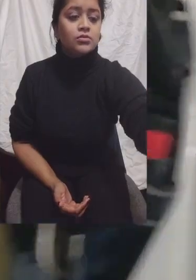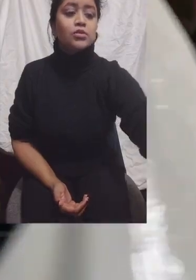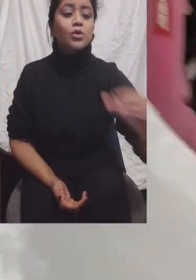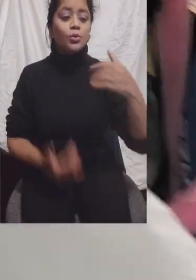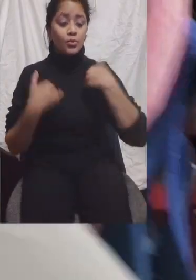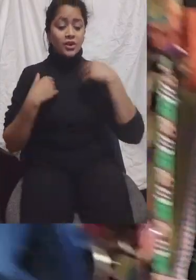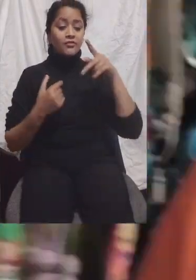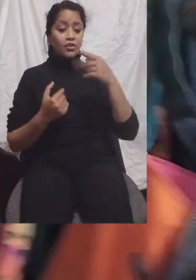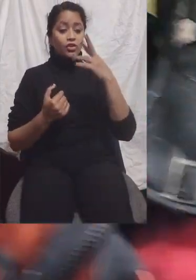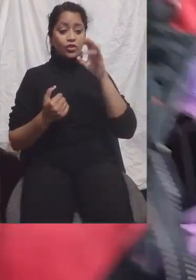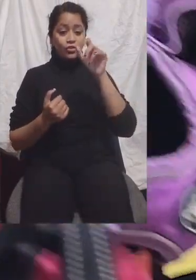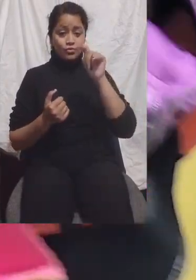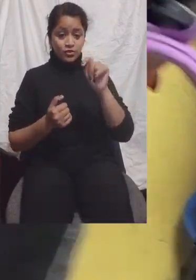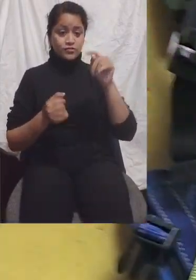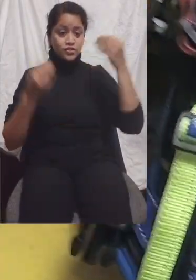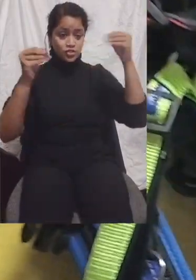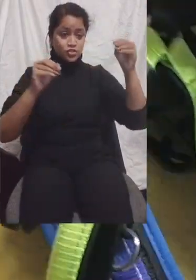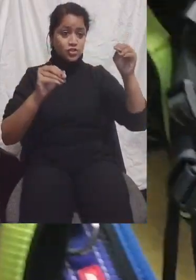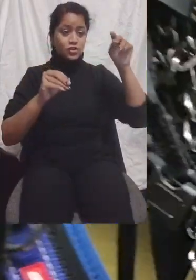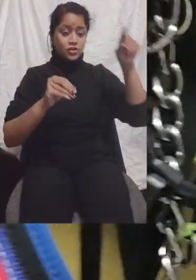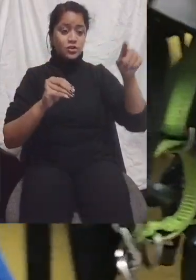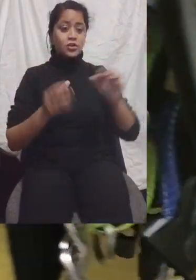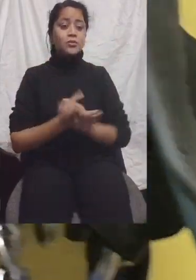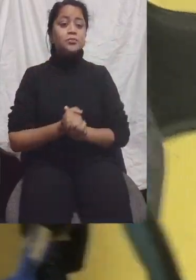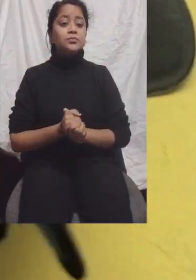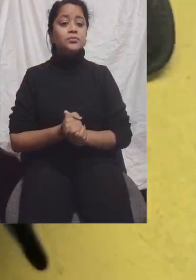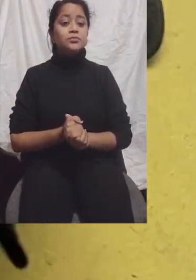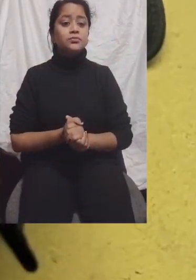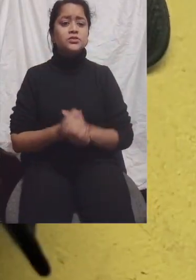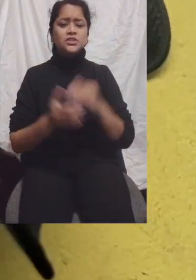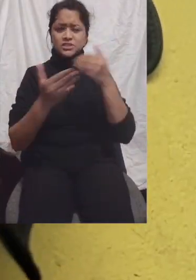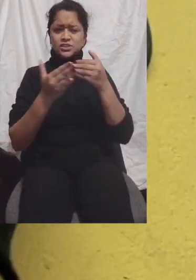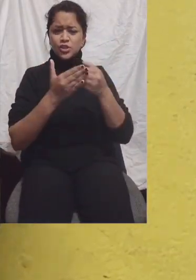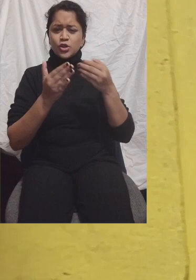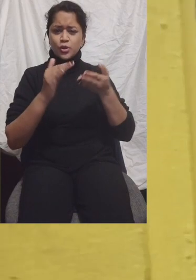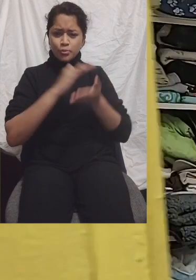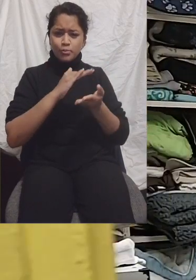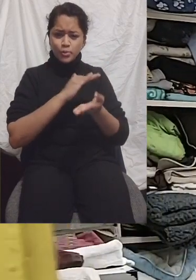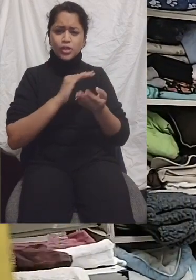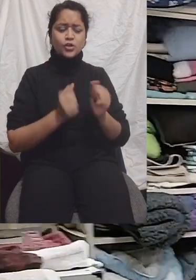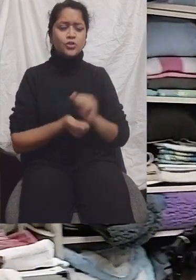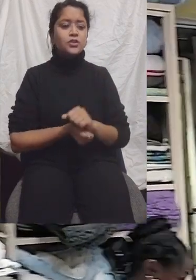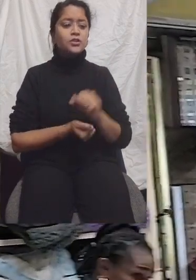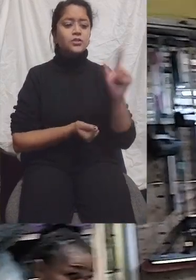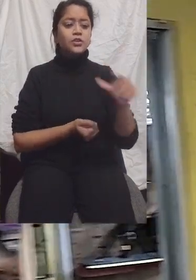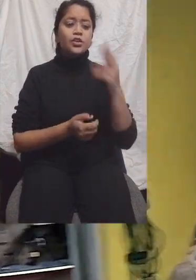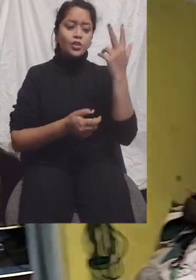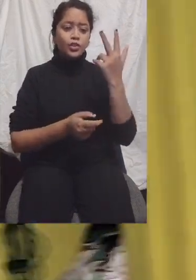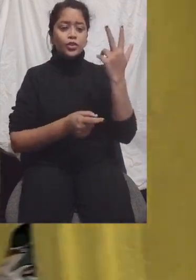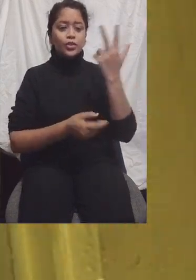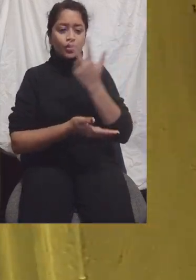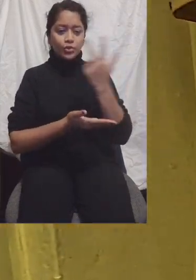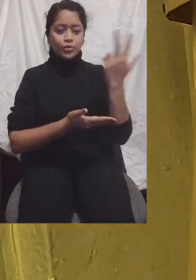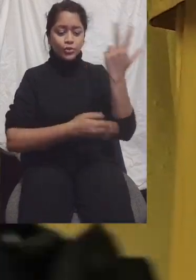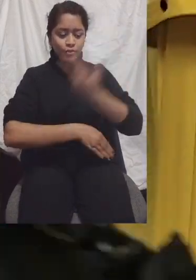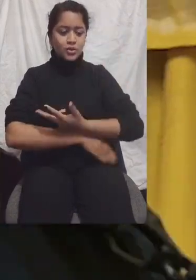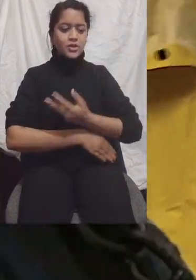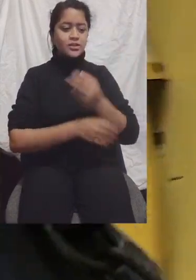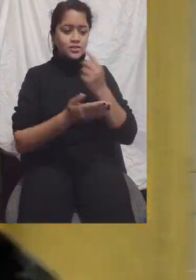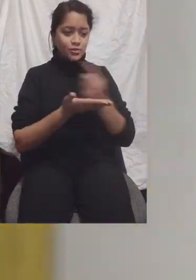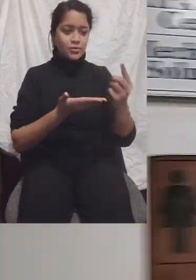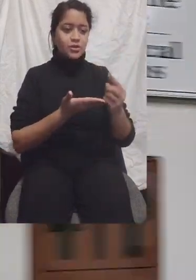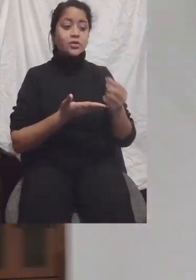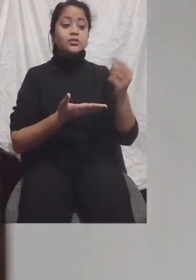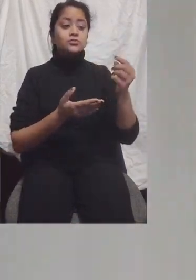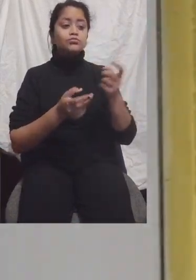located in the Blueberries Plaza, located just near the bakery and what used to be the old police station. It's open 3 days a week and